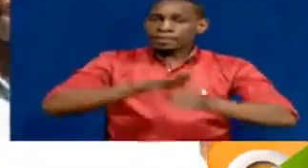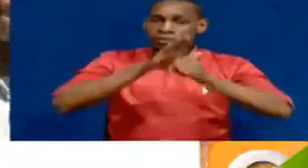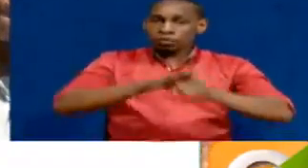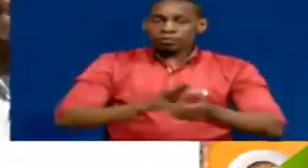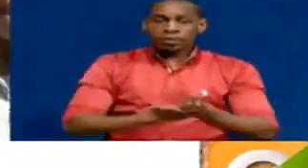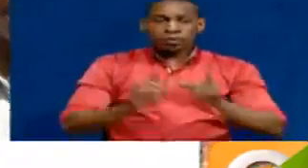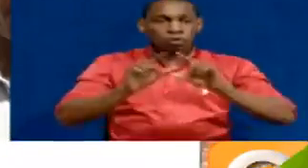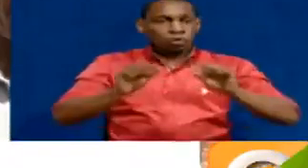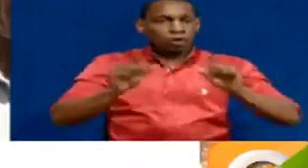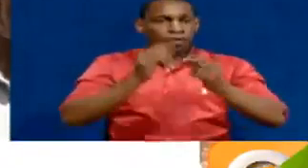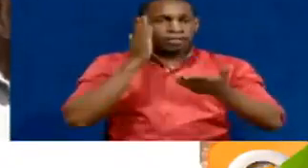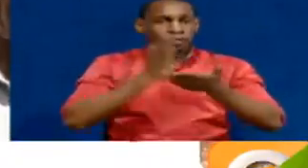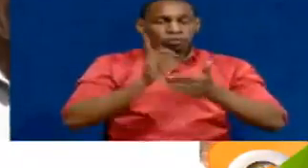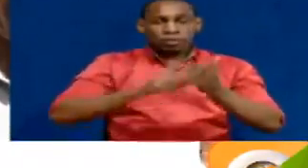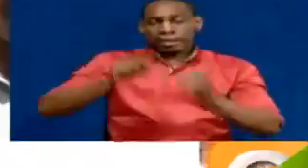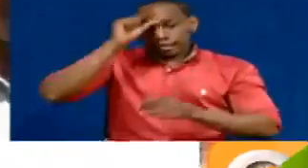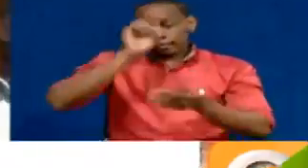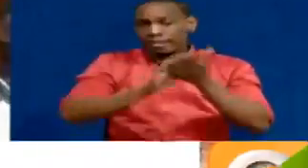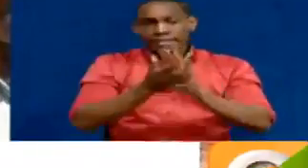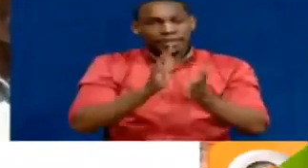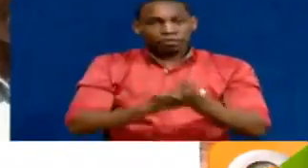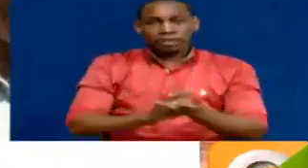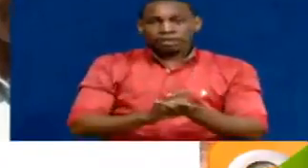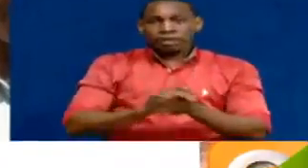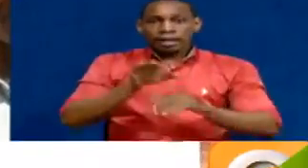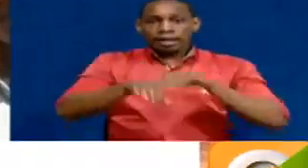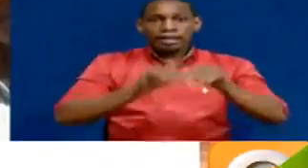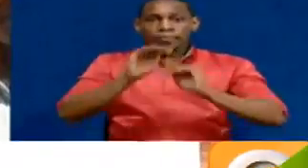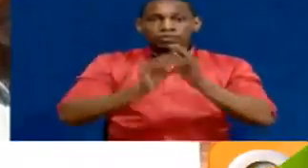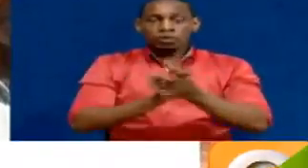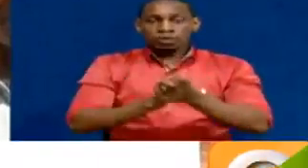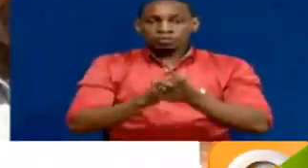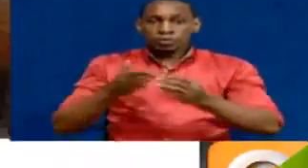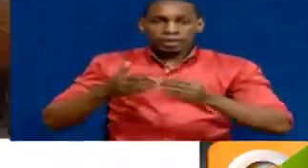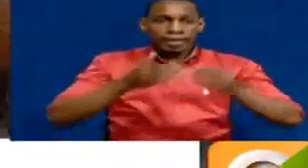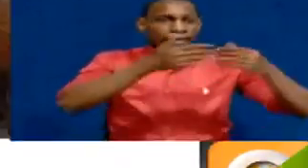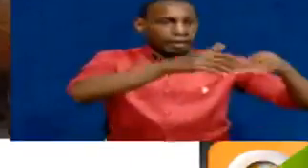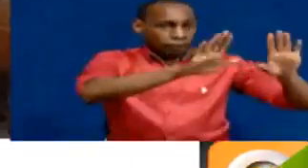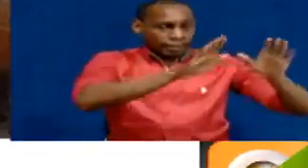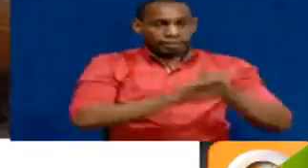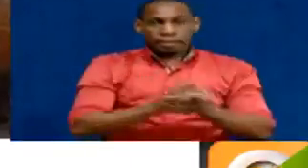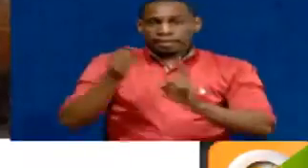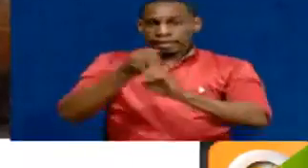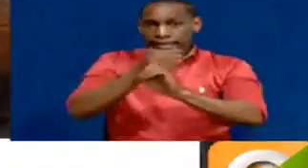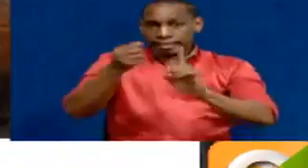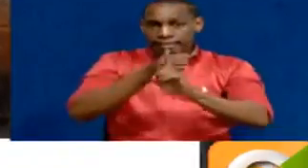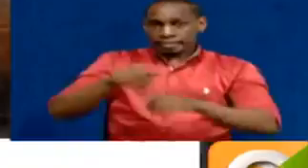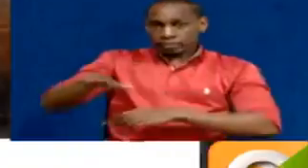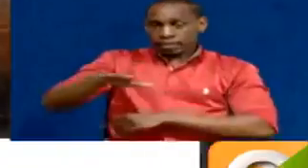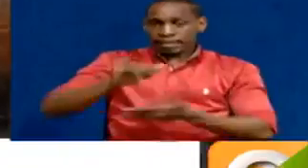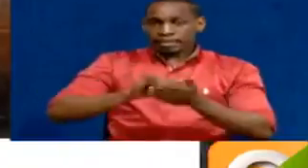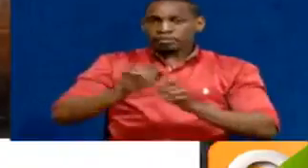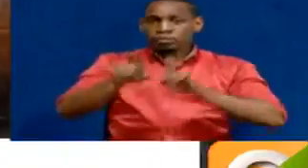In all honesty, we have no government. All our animals have been driven away. The attacks in the areas